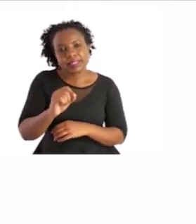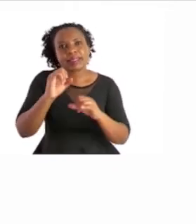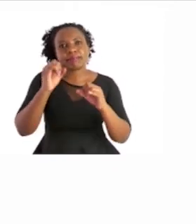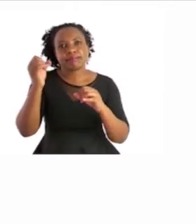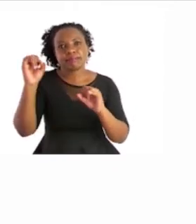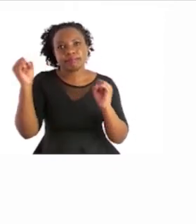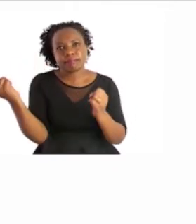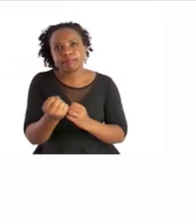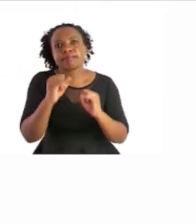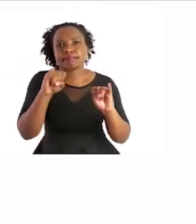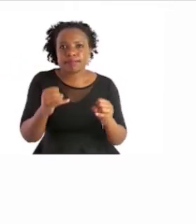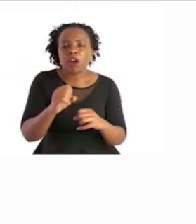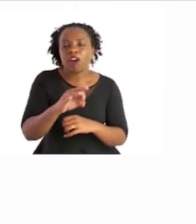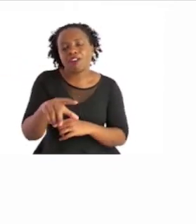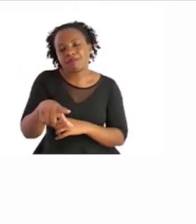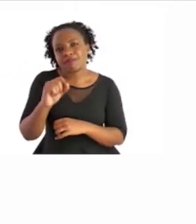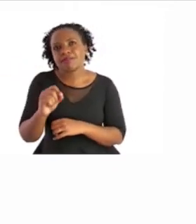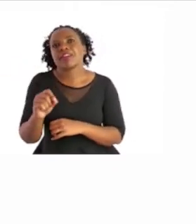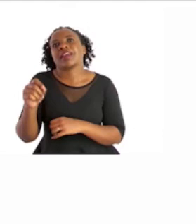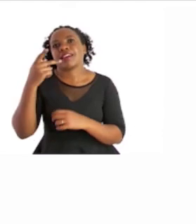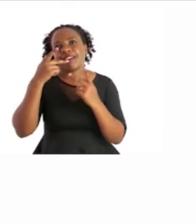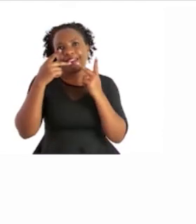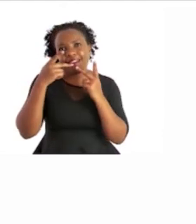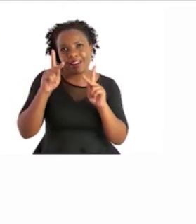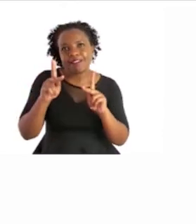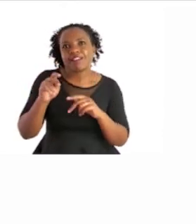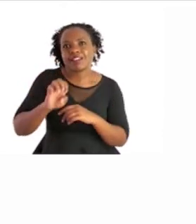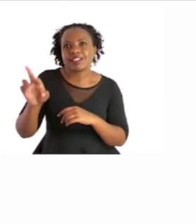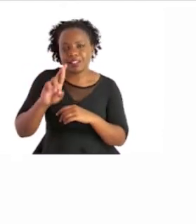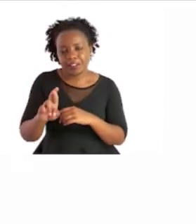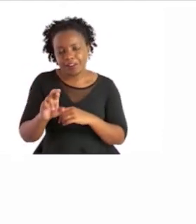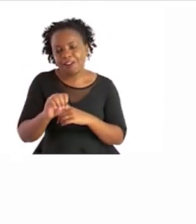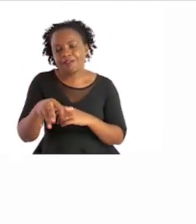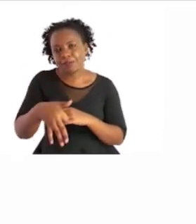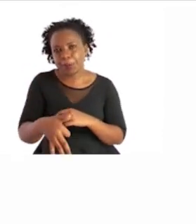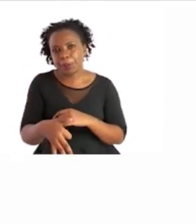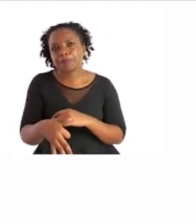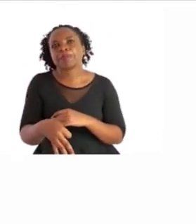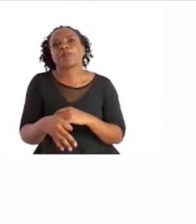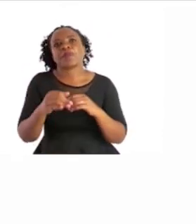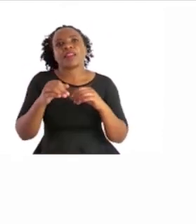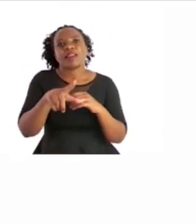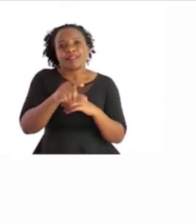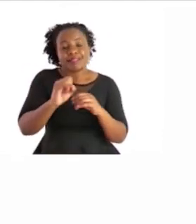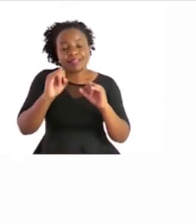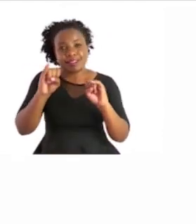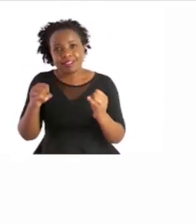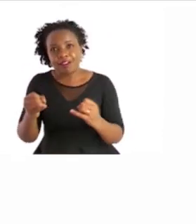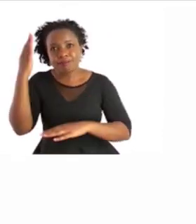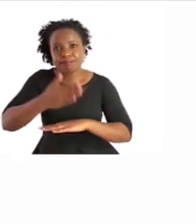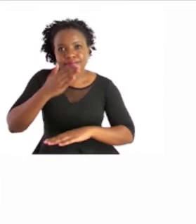East region of Namibia. The town borders Angola and is on the banks of